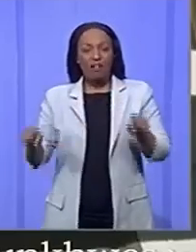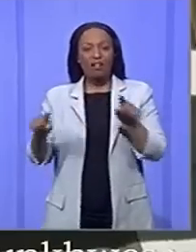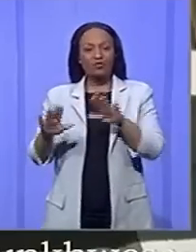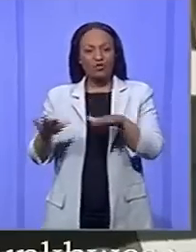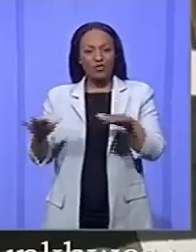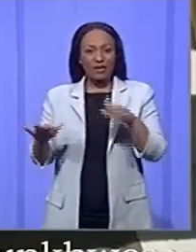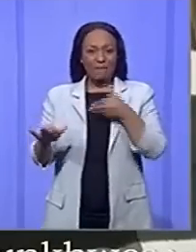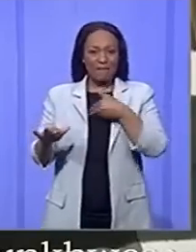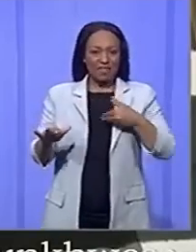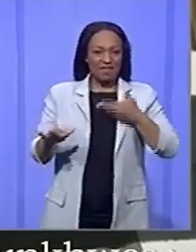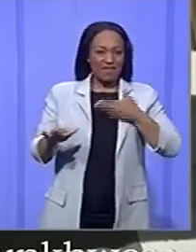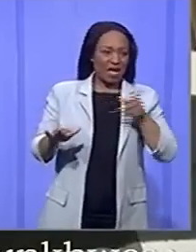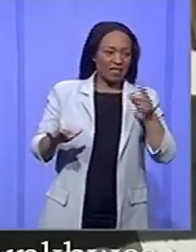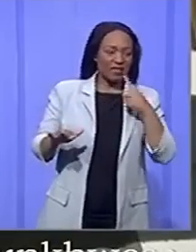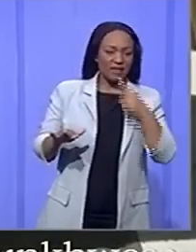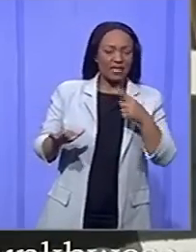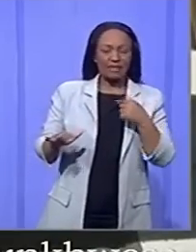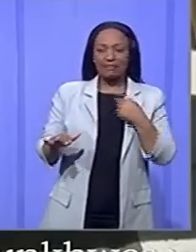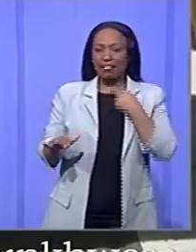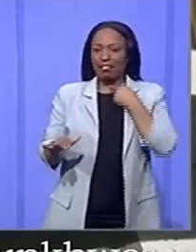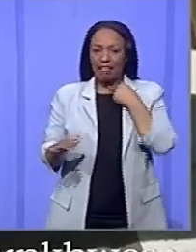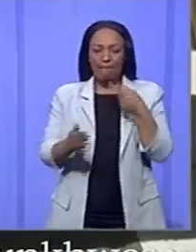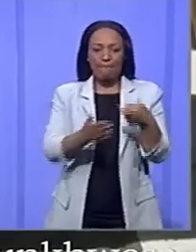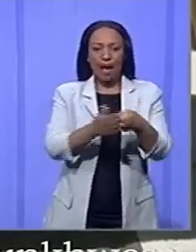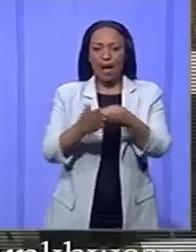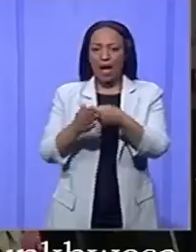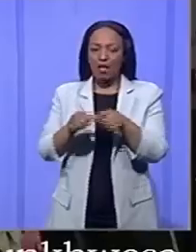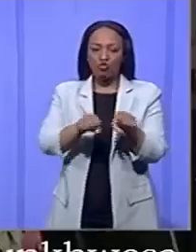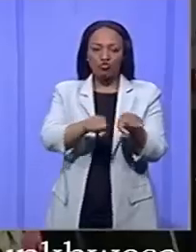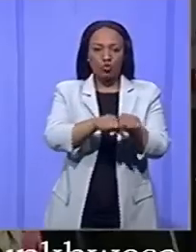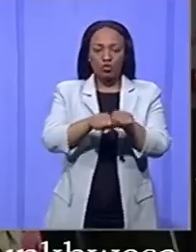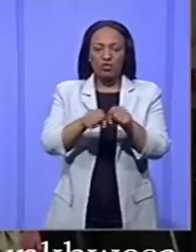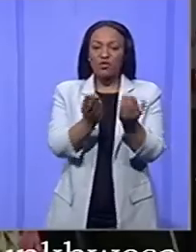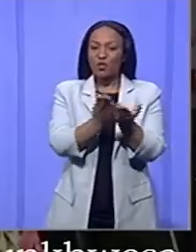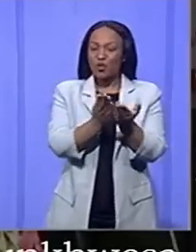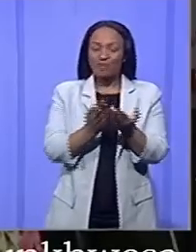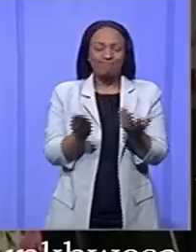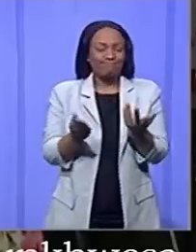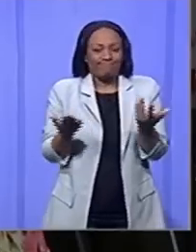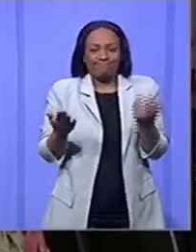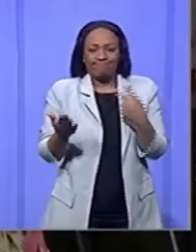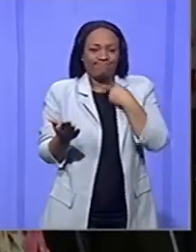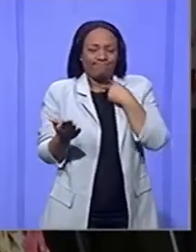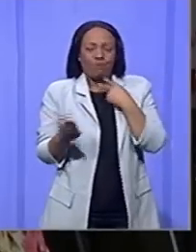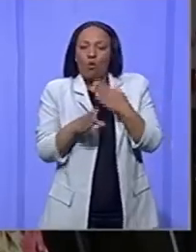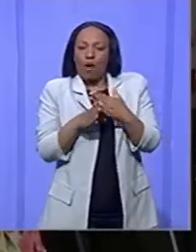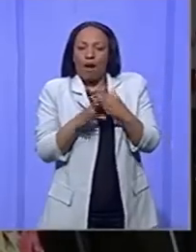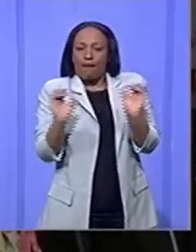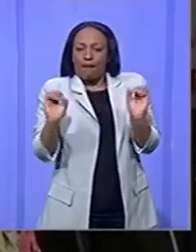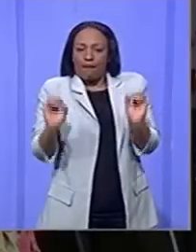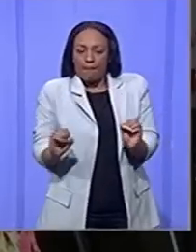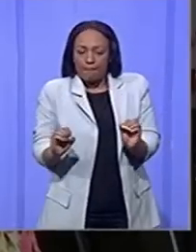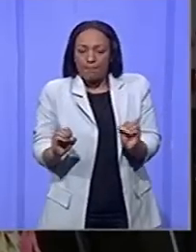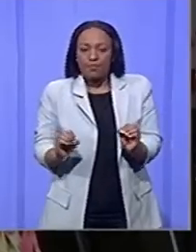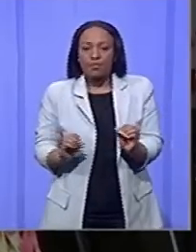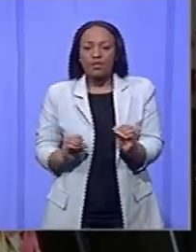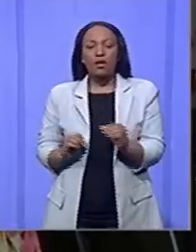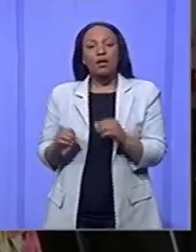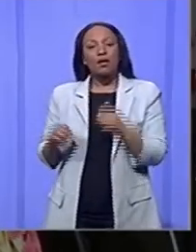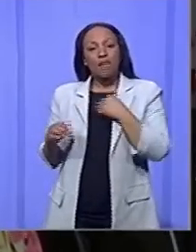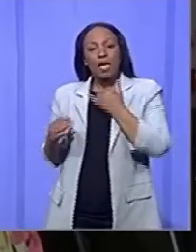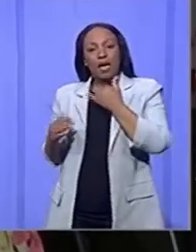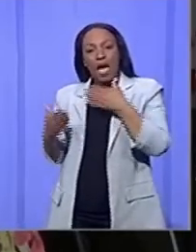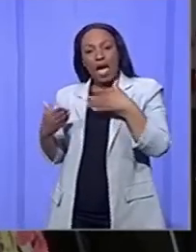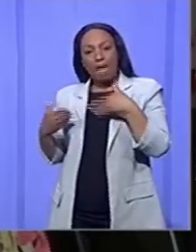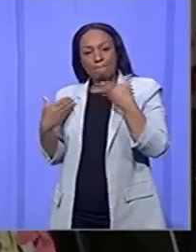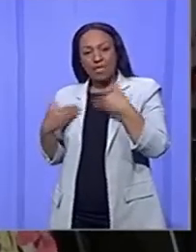ba re ga ba kgone go reka ditlhako tsa sekolo ka ntlha gore ga ba dire. I'm very happy that the Unamandla Foundation decided to bring